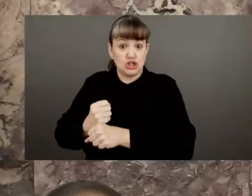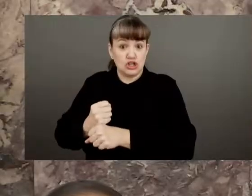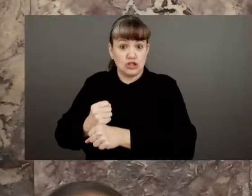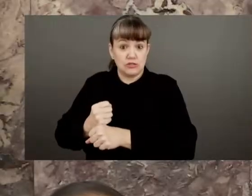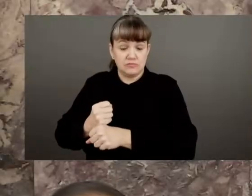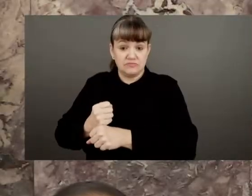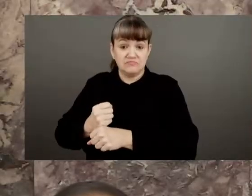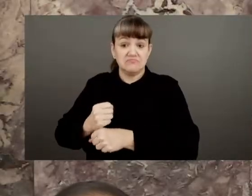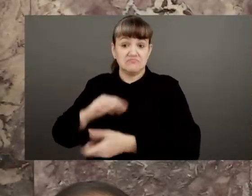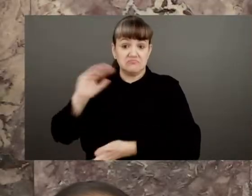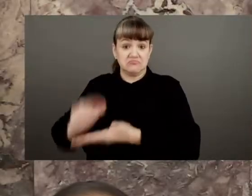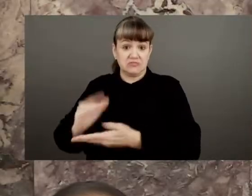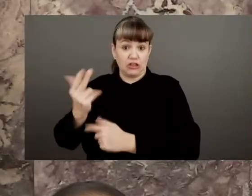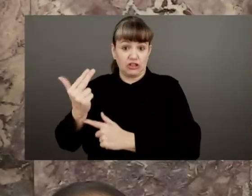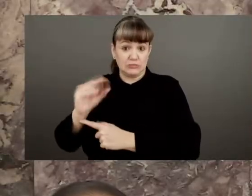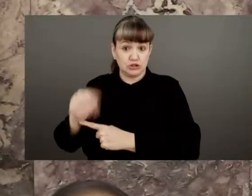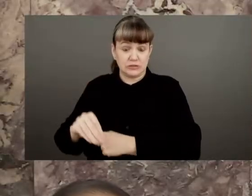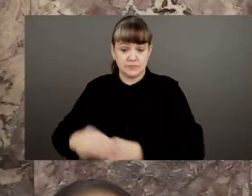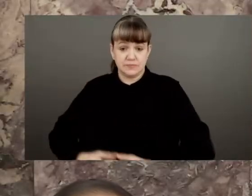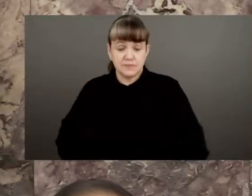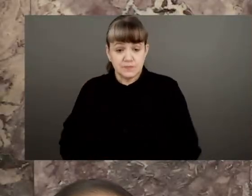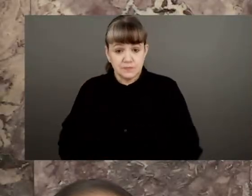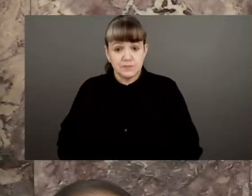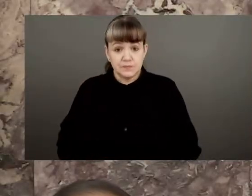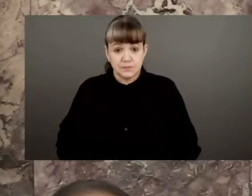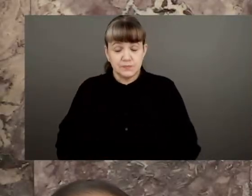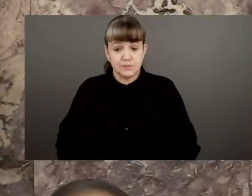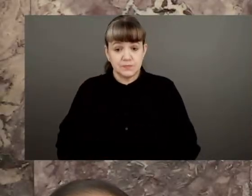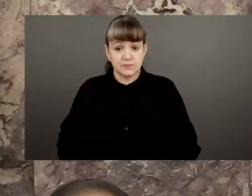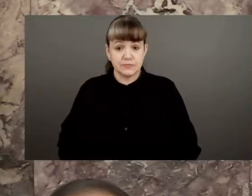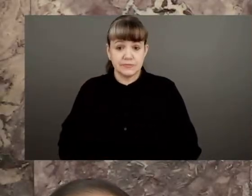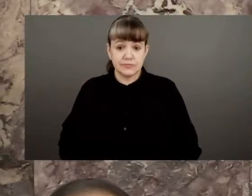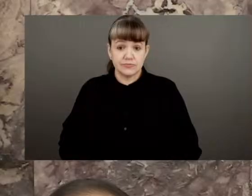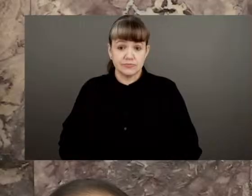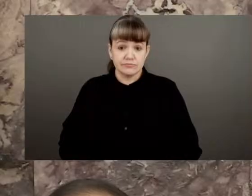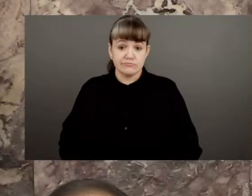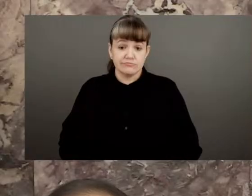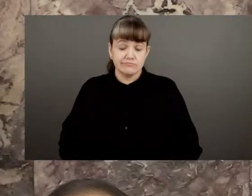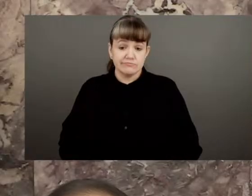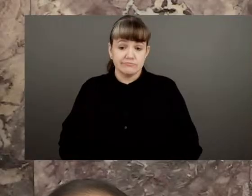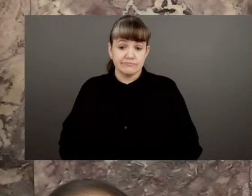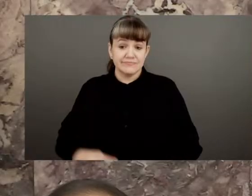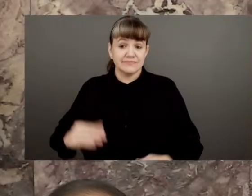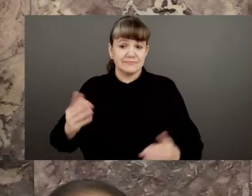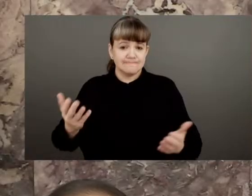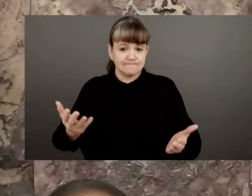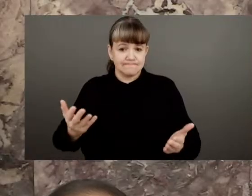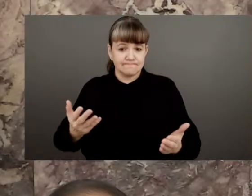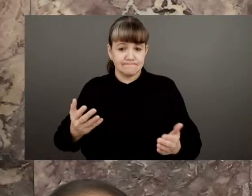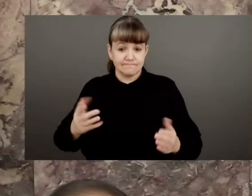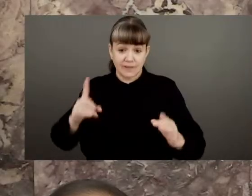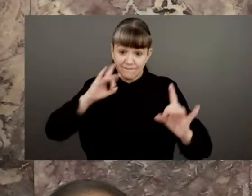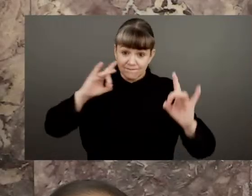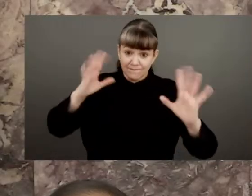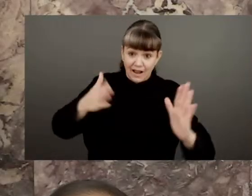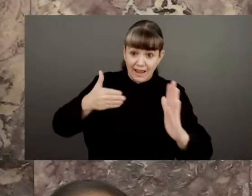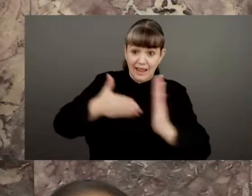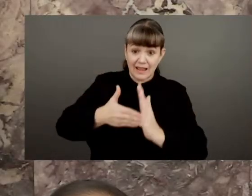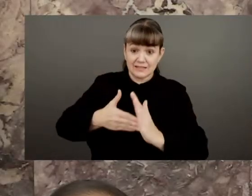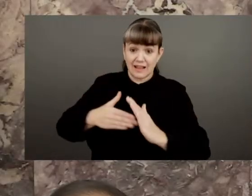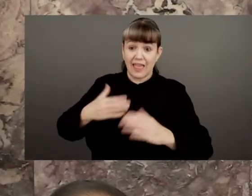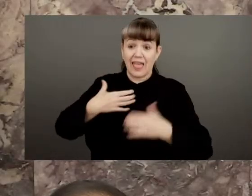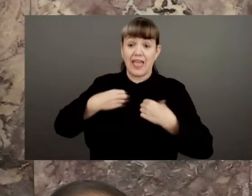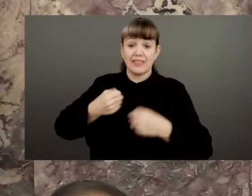Mr. Speaker, we know that violence against healthcare workers has dire consequences for them and for the teams, and that is why this government will